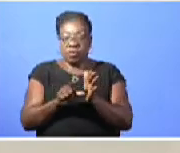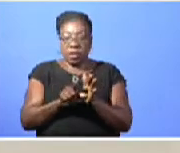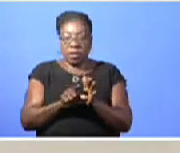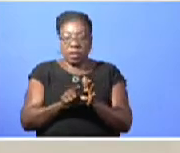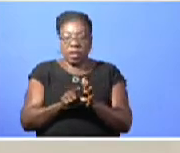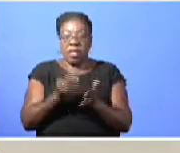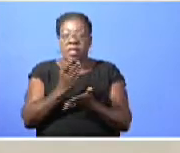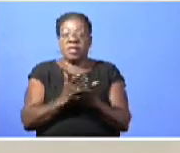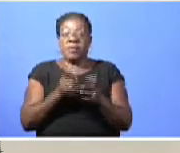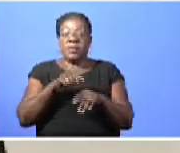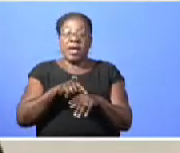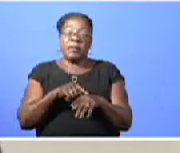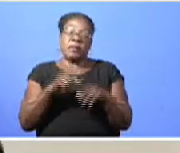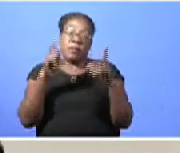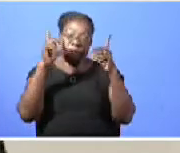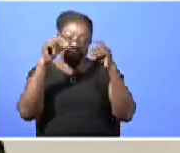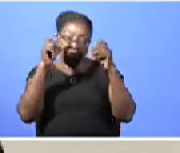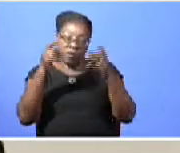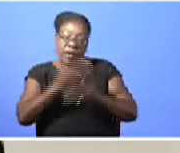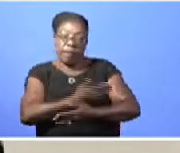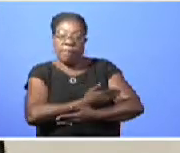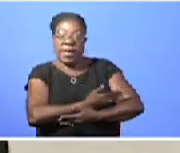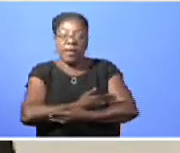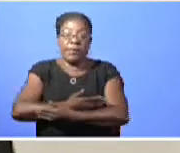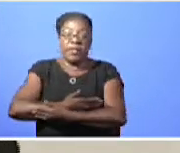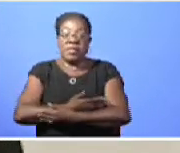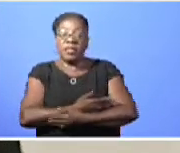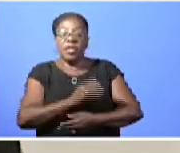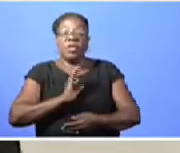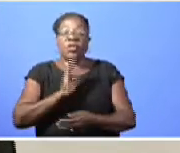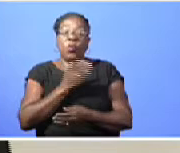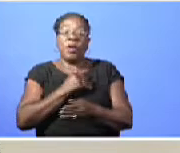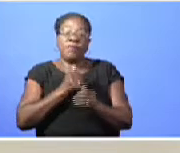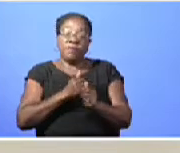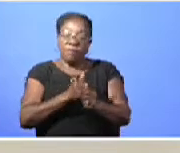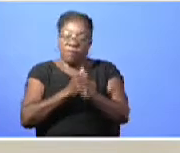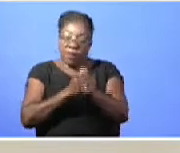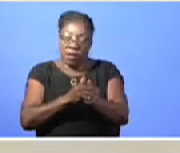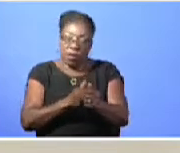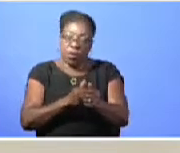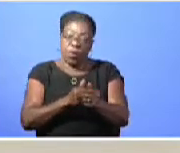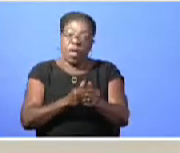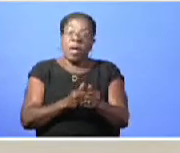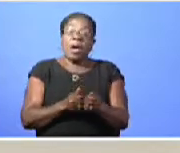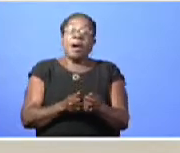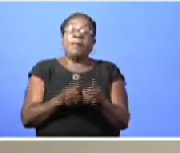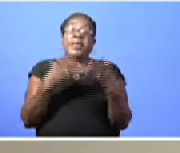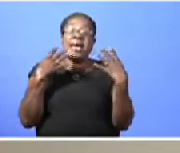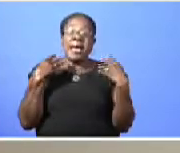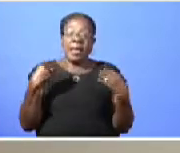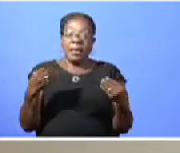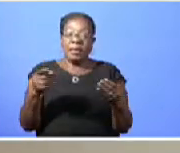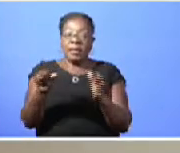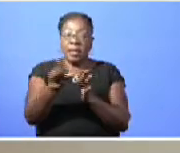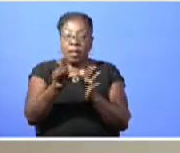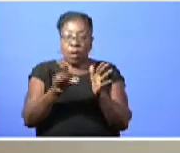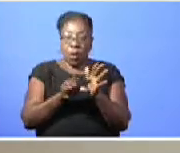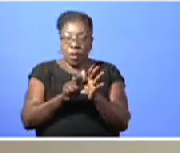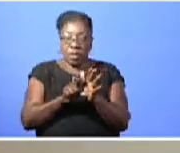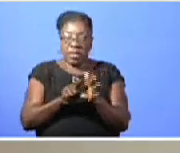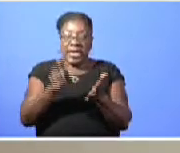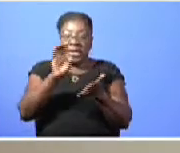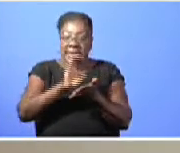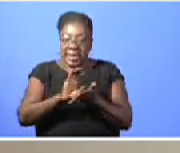at a very small age, we have very strict guidelines in terms of sanitation and cleaning everything,